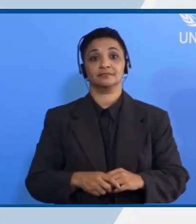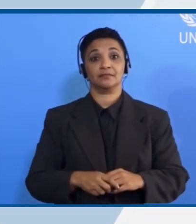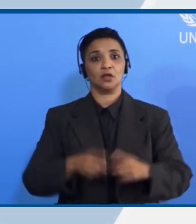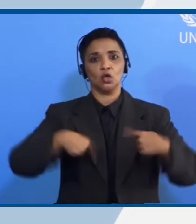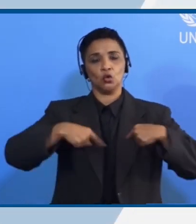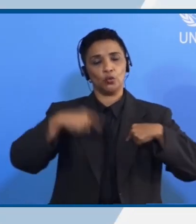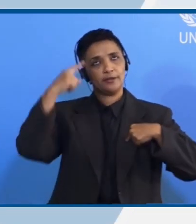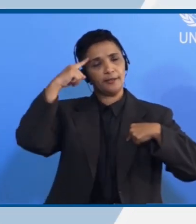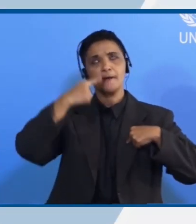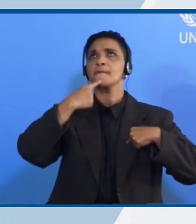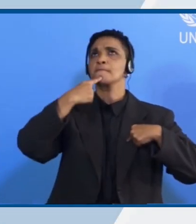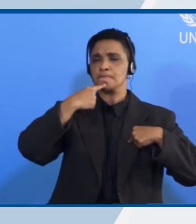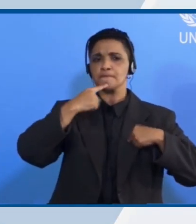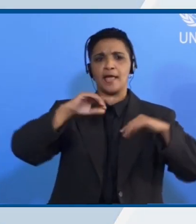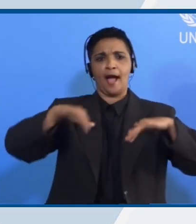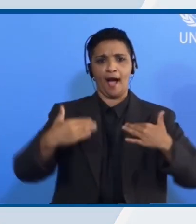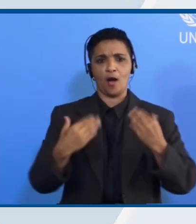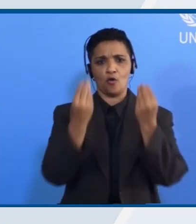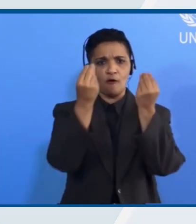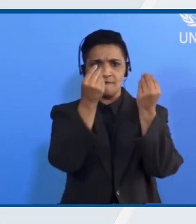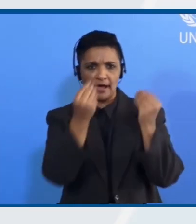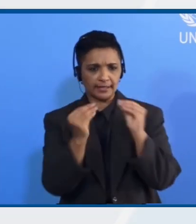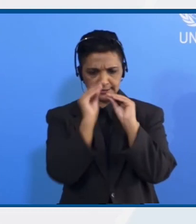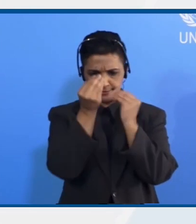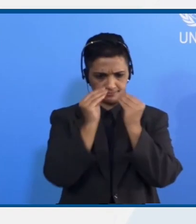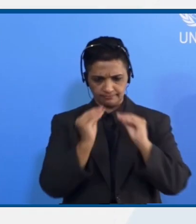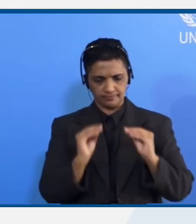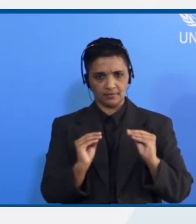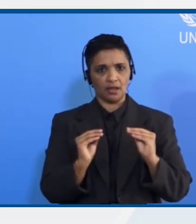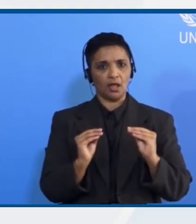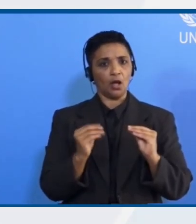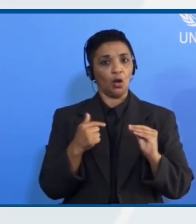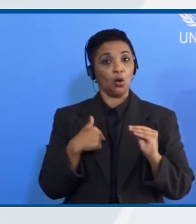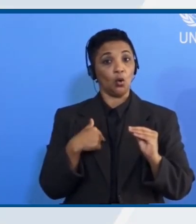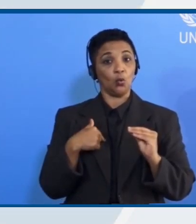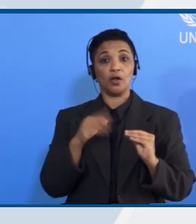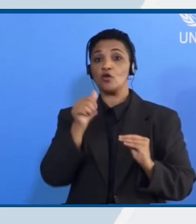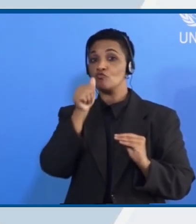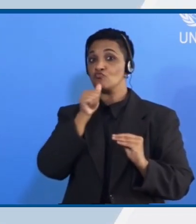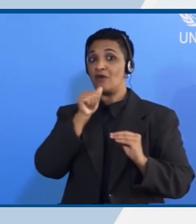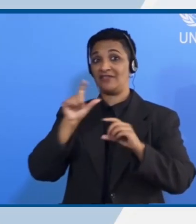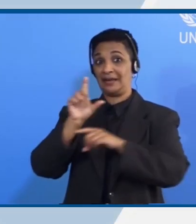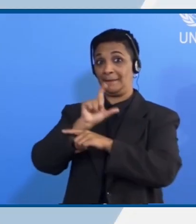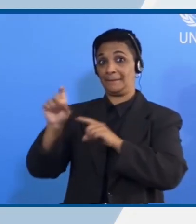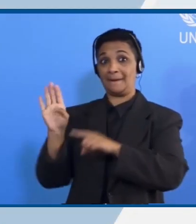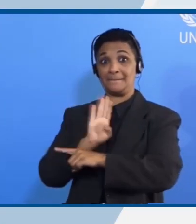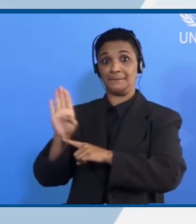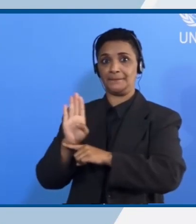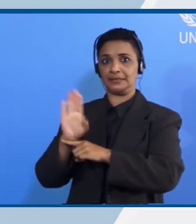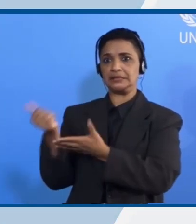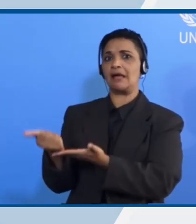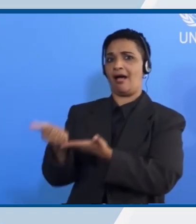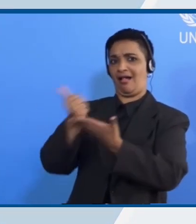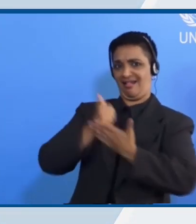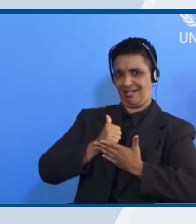our financial products, we took help of private sector bank managers and all.